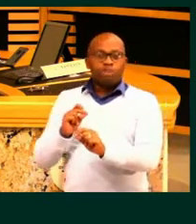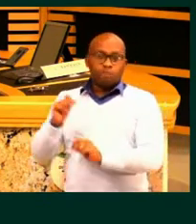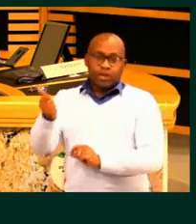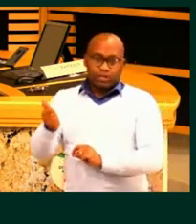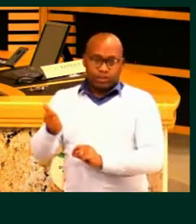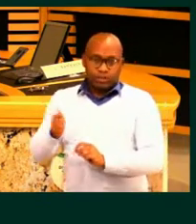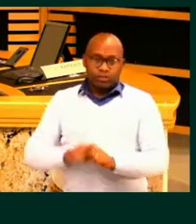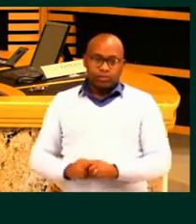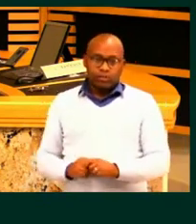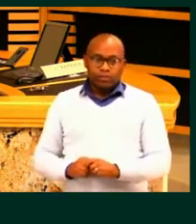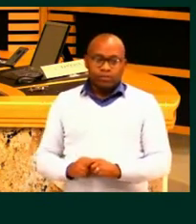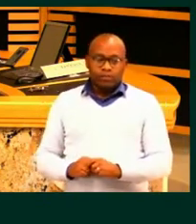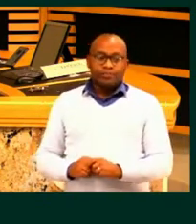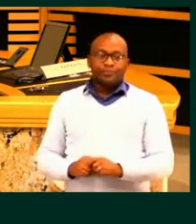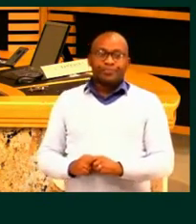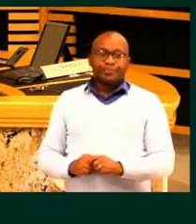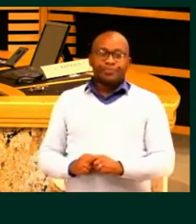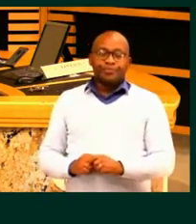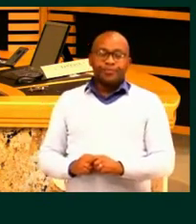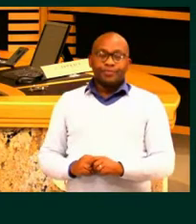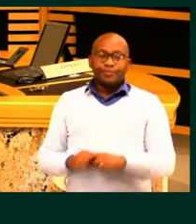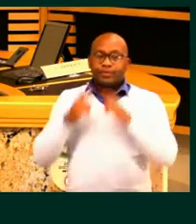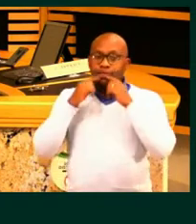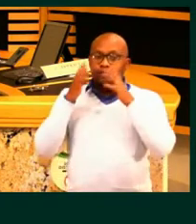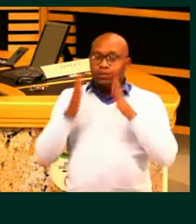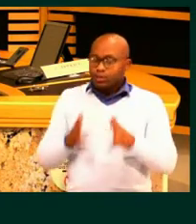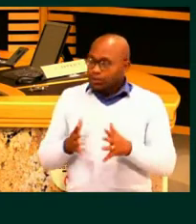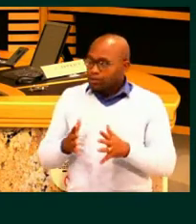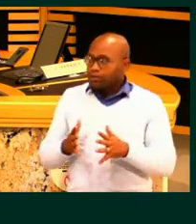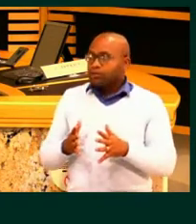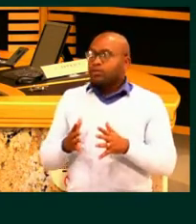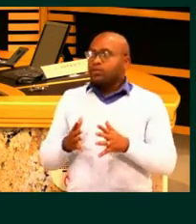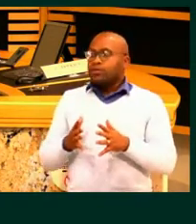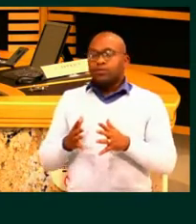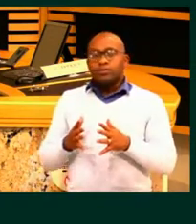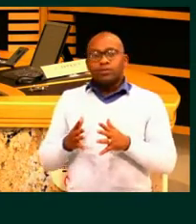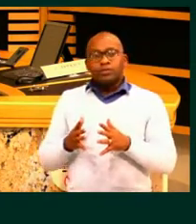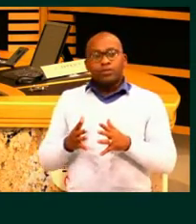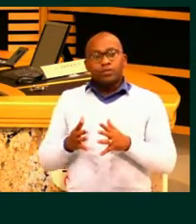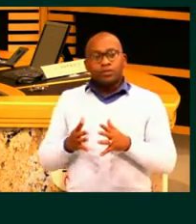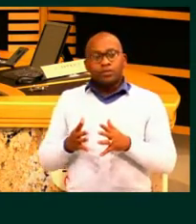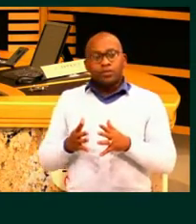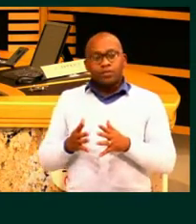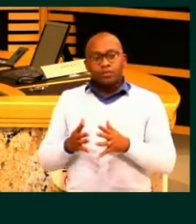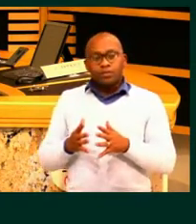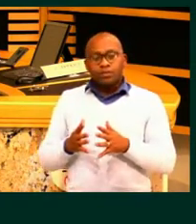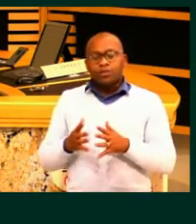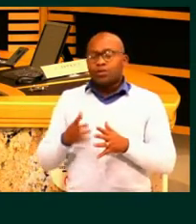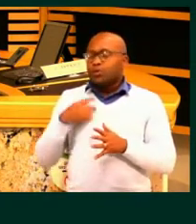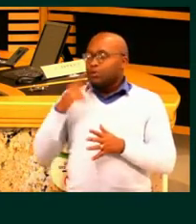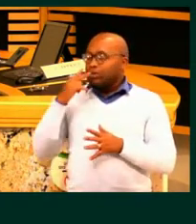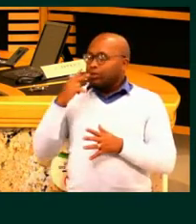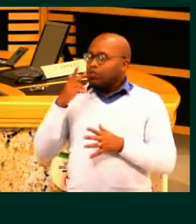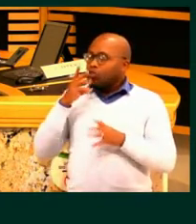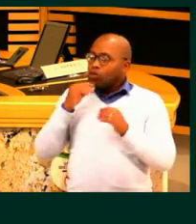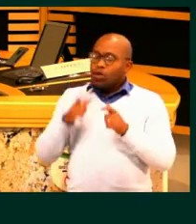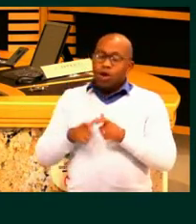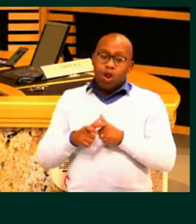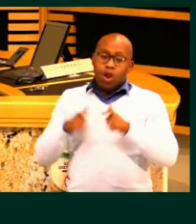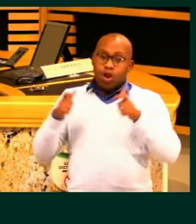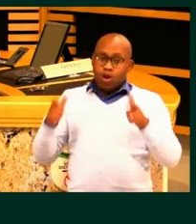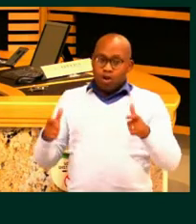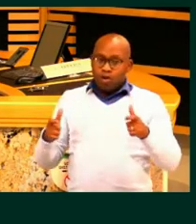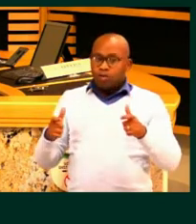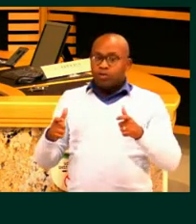rail honorable speaker we talk about Innovation and we'd like to welcome the